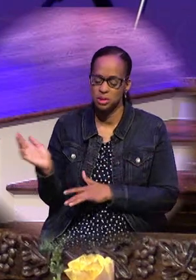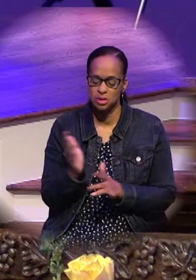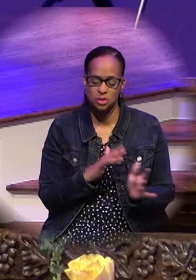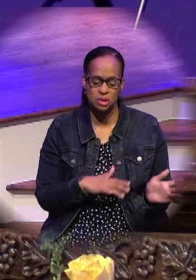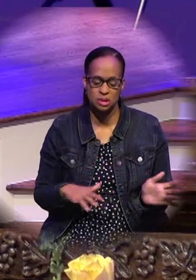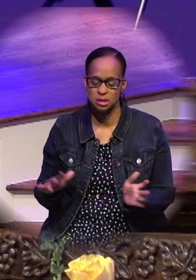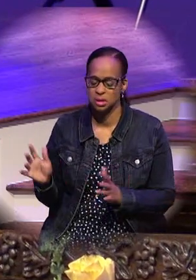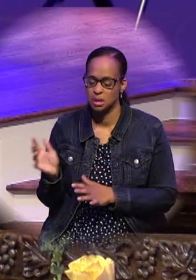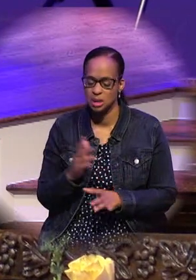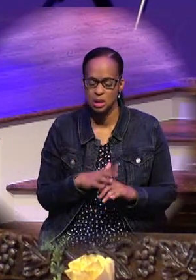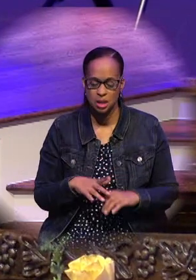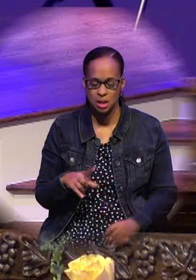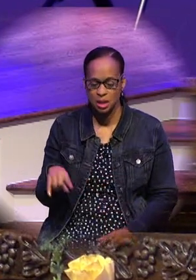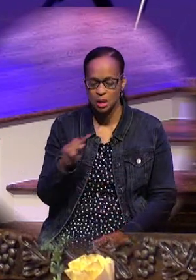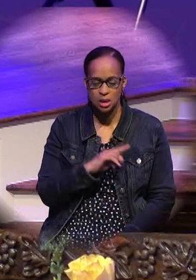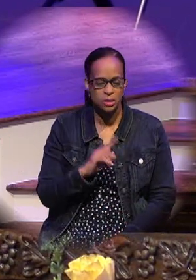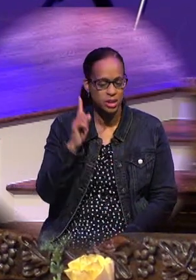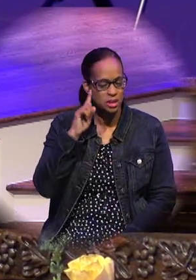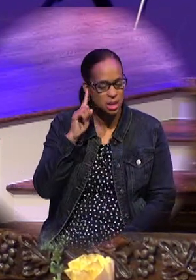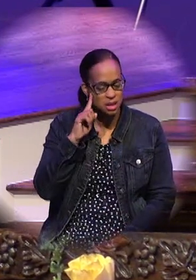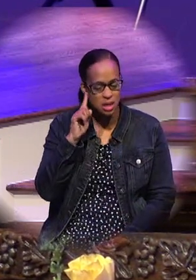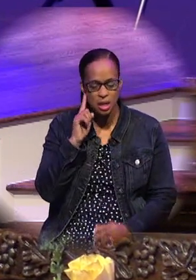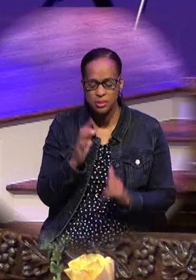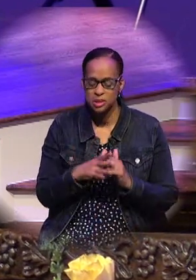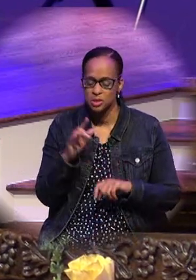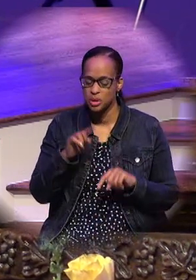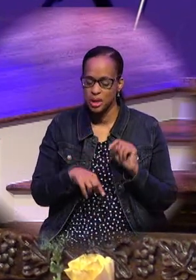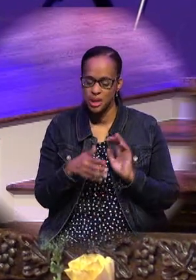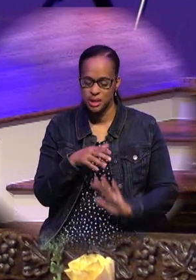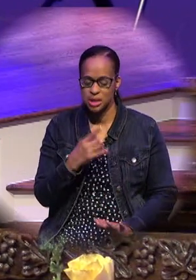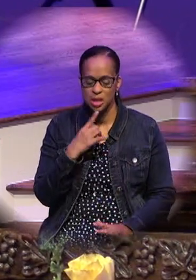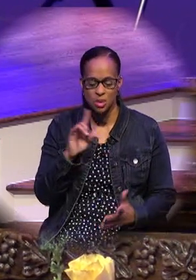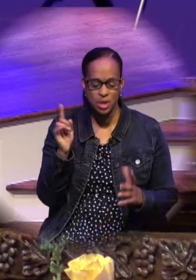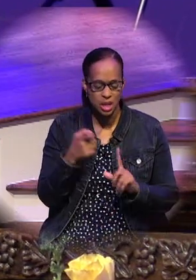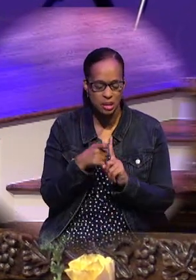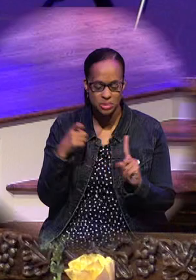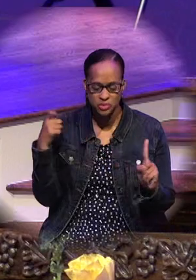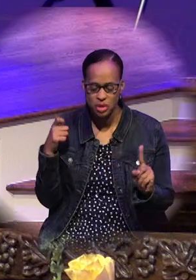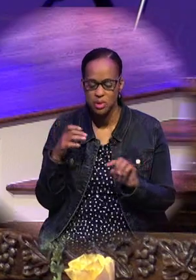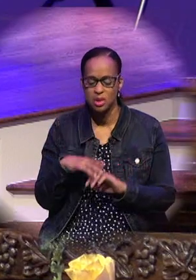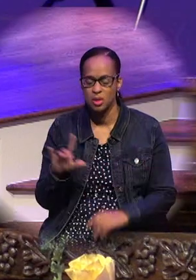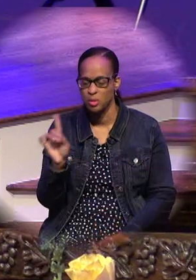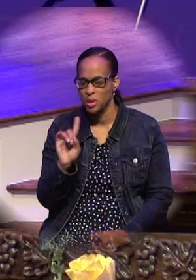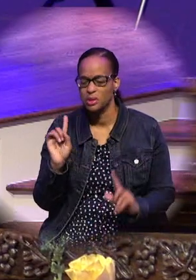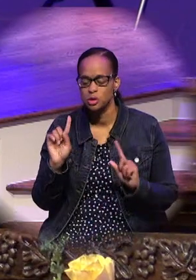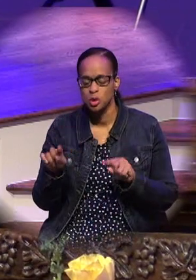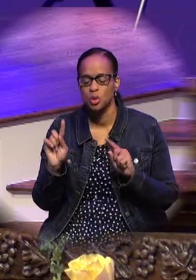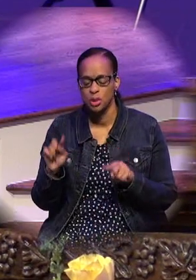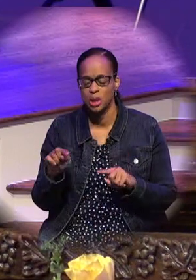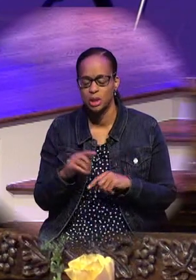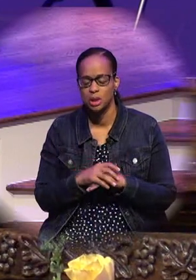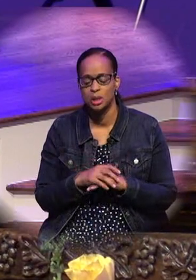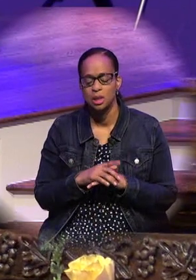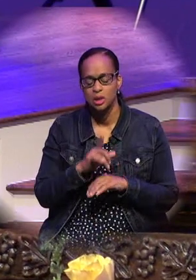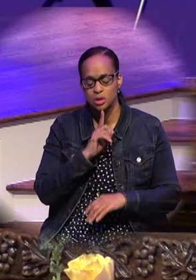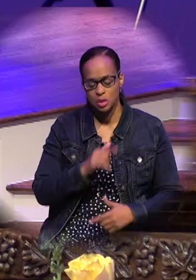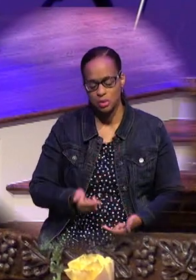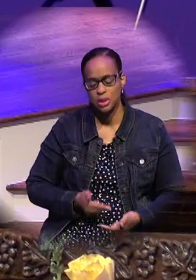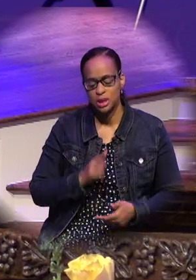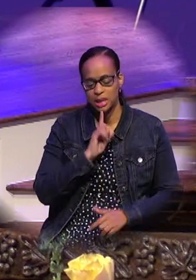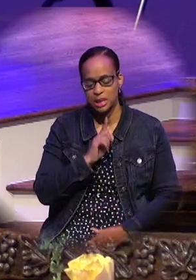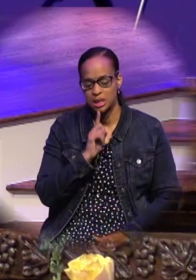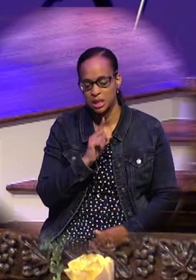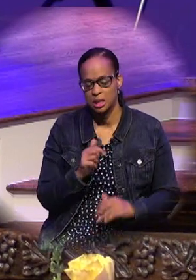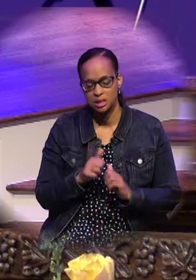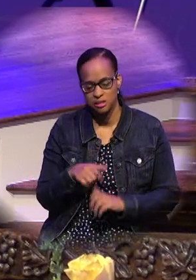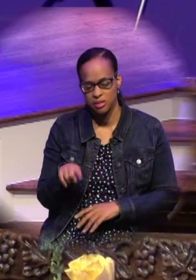pleases. You hear its sound, but you cannot tell where it comes from or where it is going. So it is with